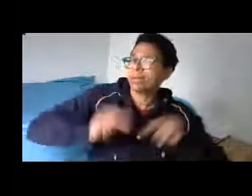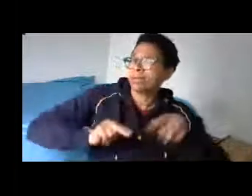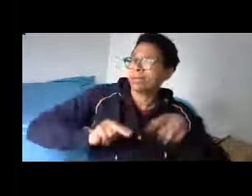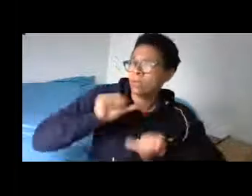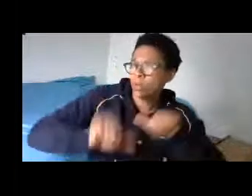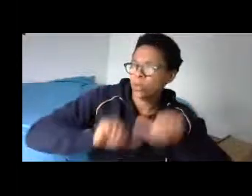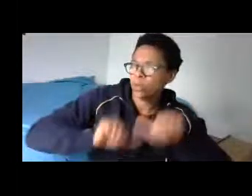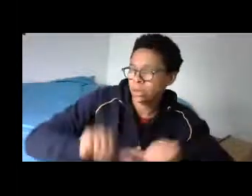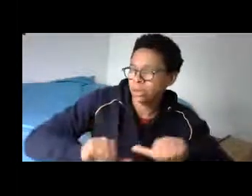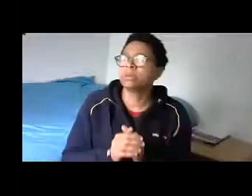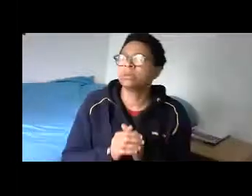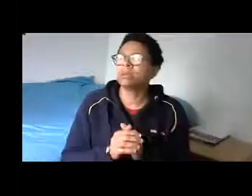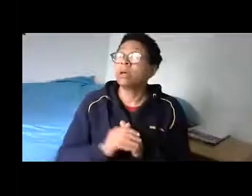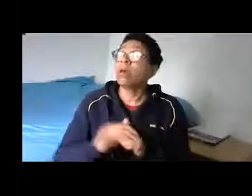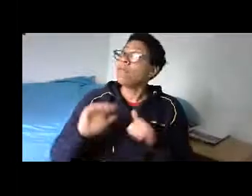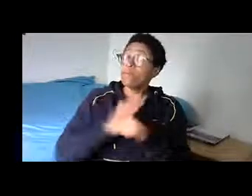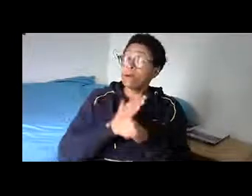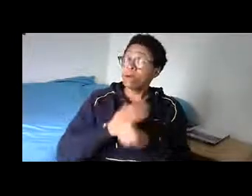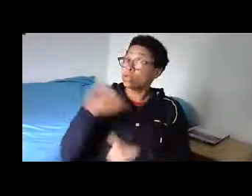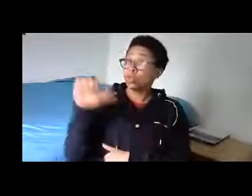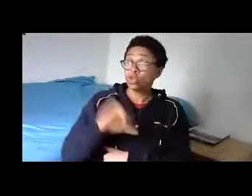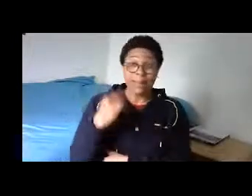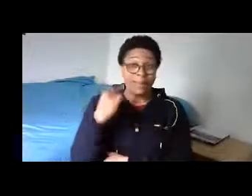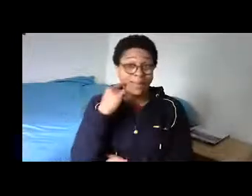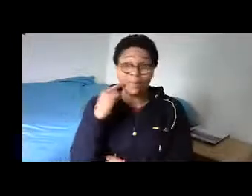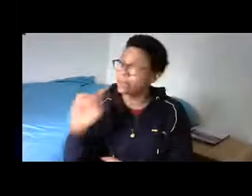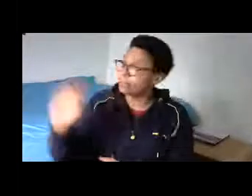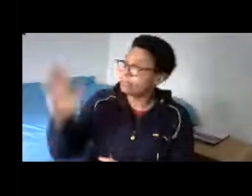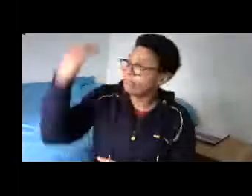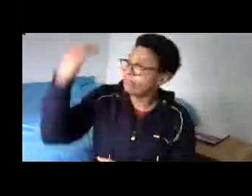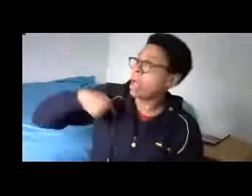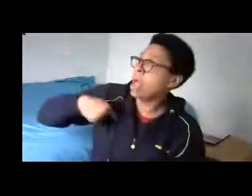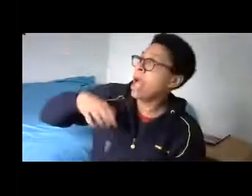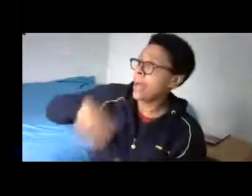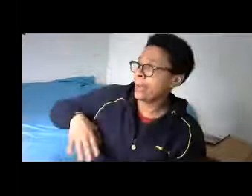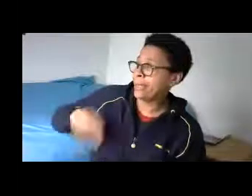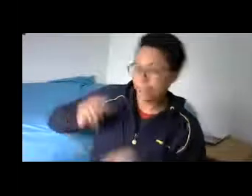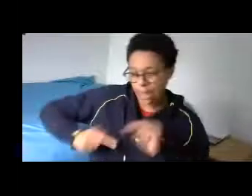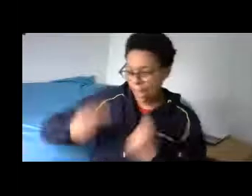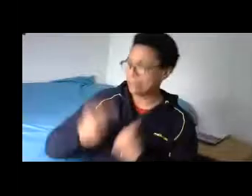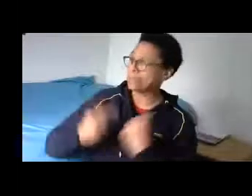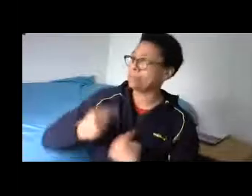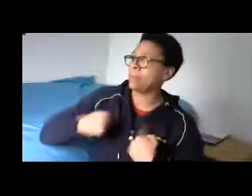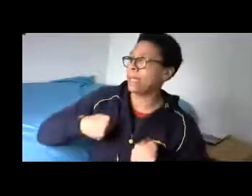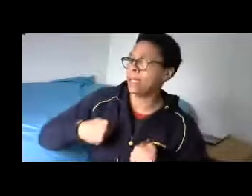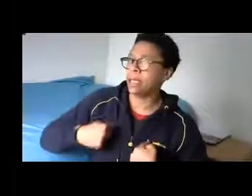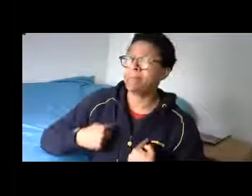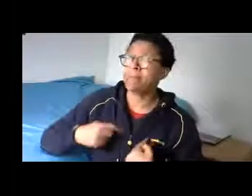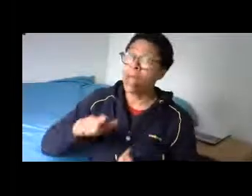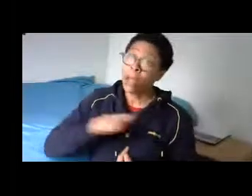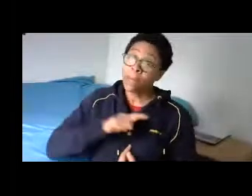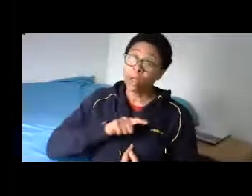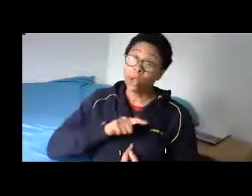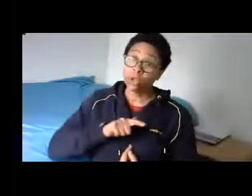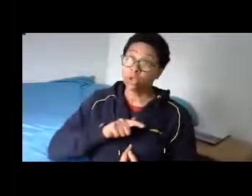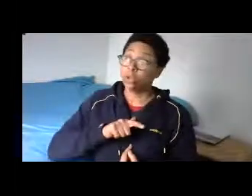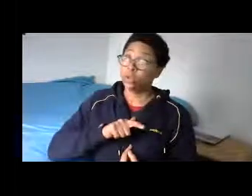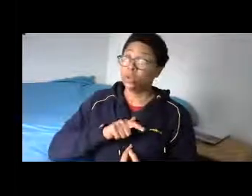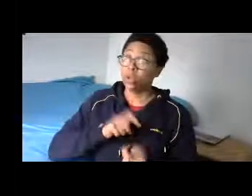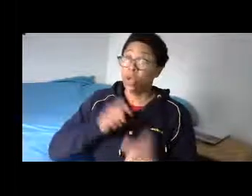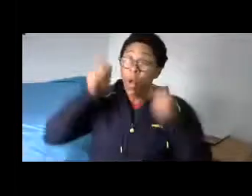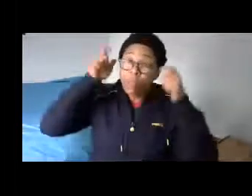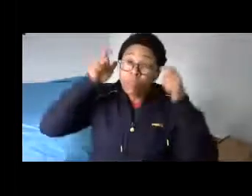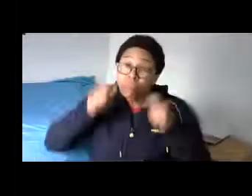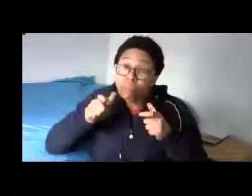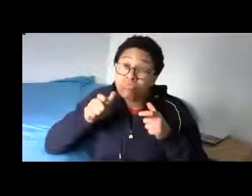first of all, it should be very easy to get it, because the threshold in law is really low. The